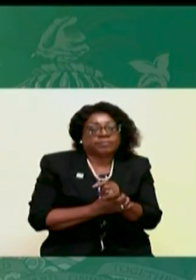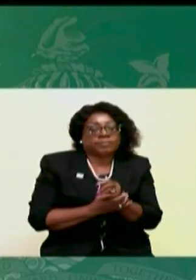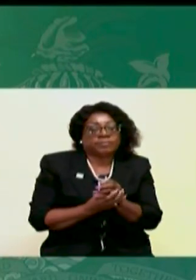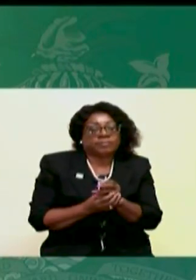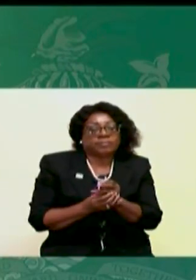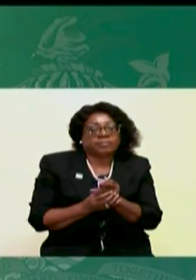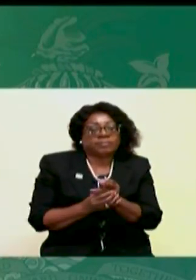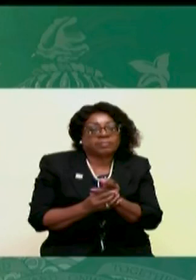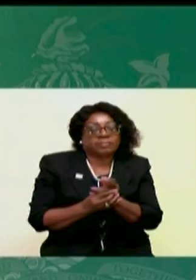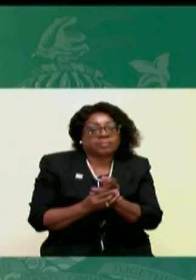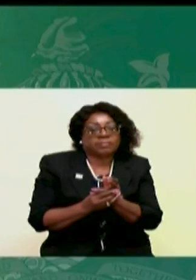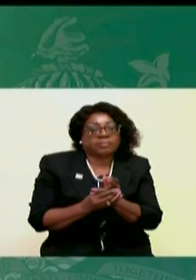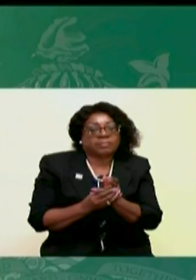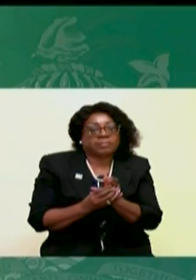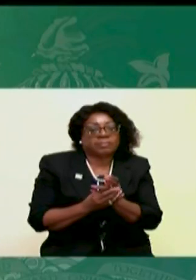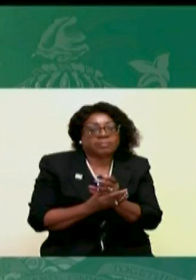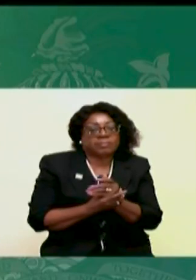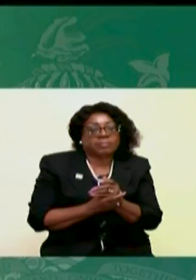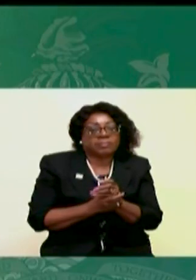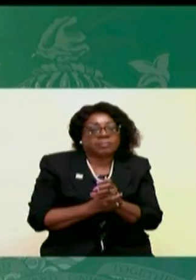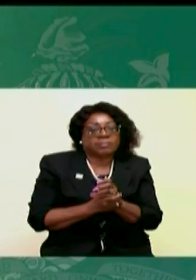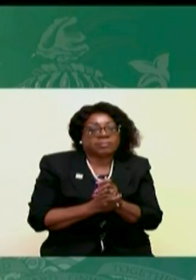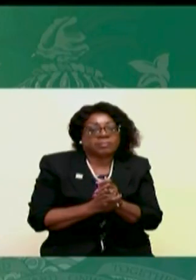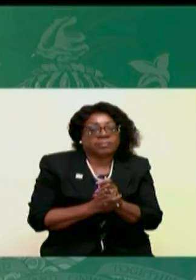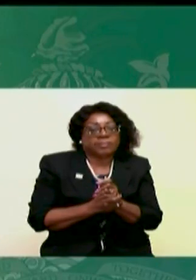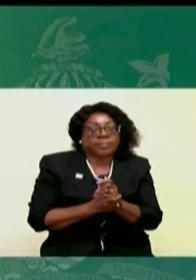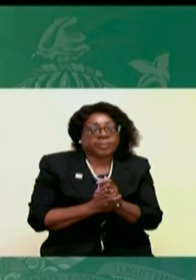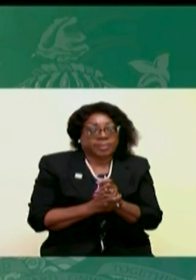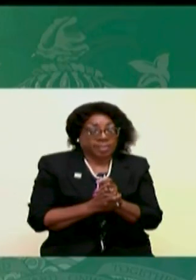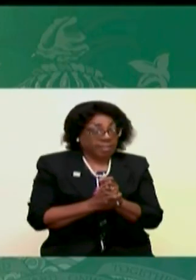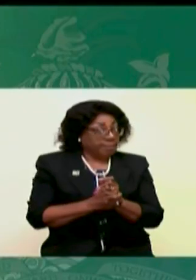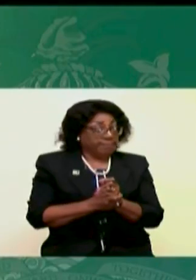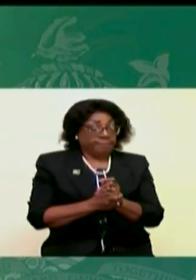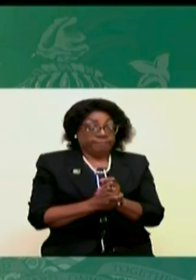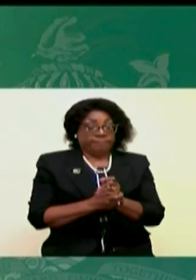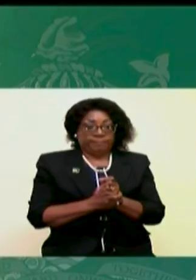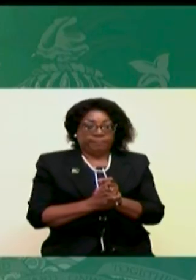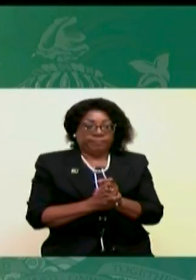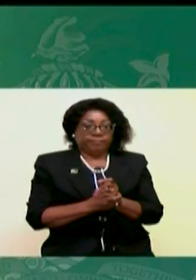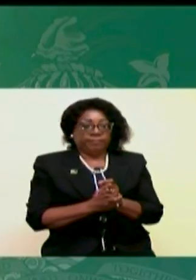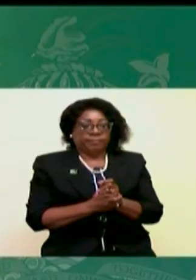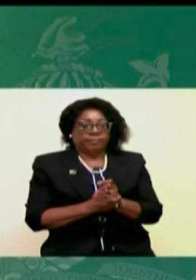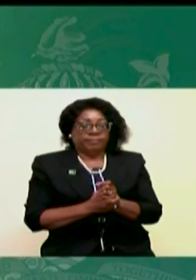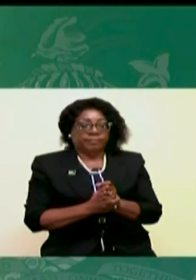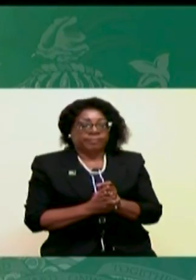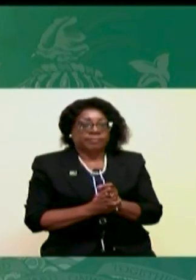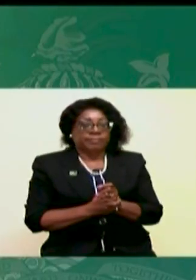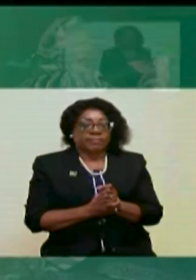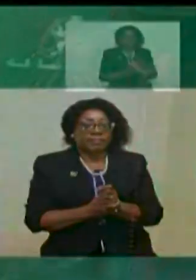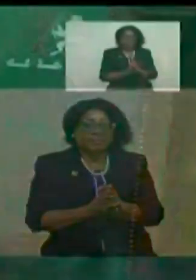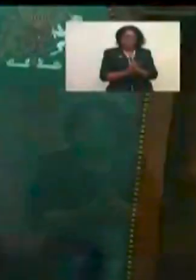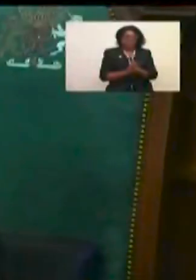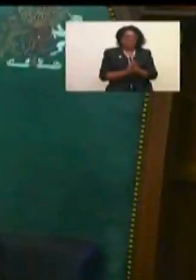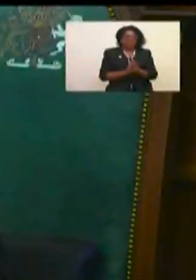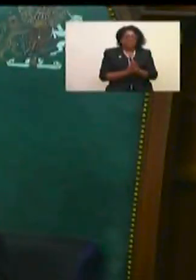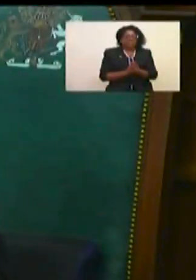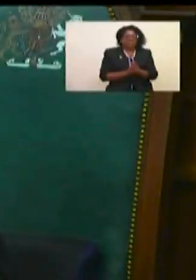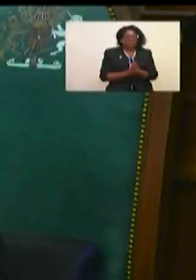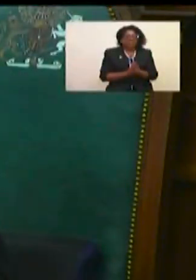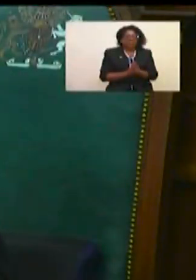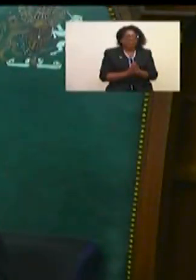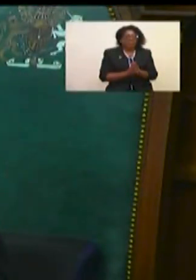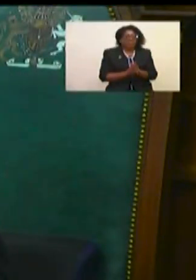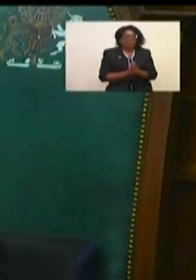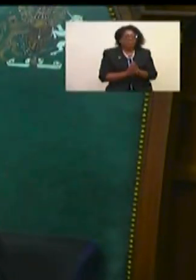I got it. Where's Grandmama? What did he quote? What about you? What did he quote? Shaggy? I don't know. What did he